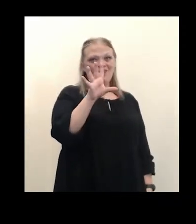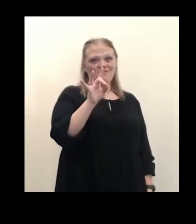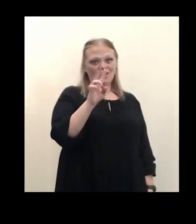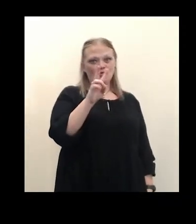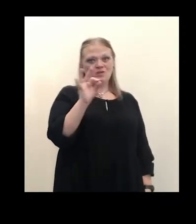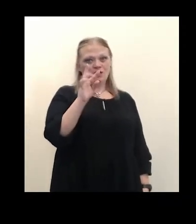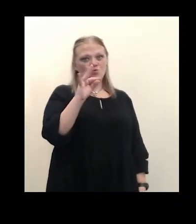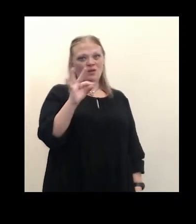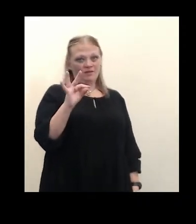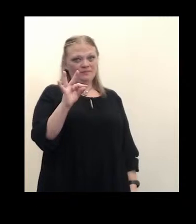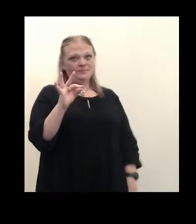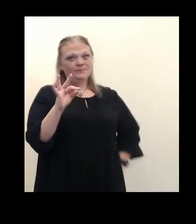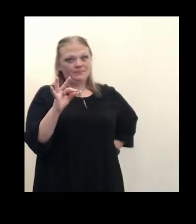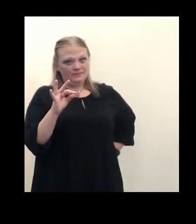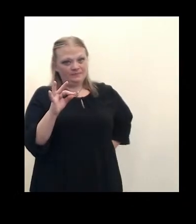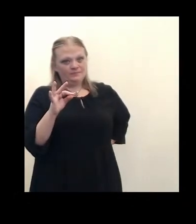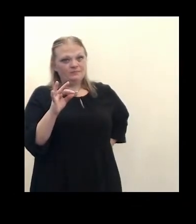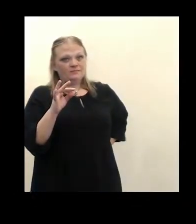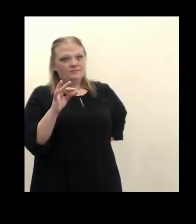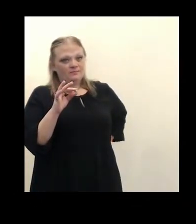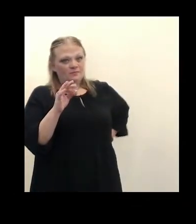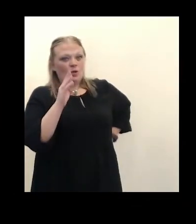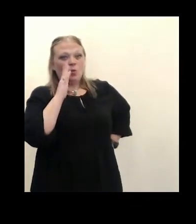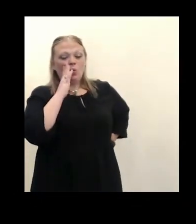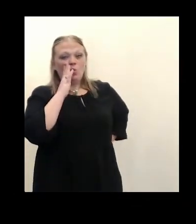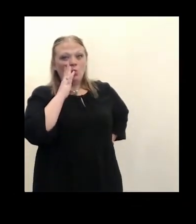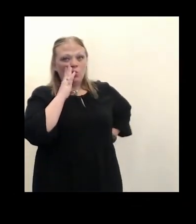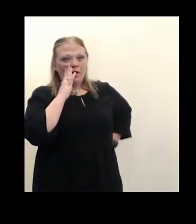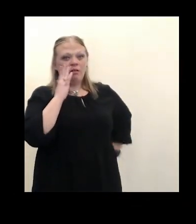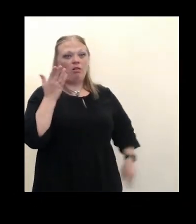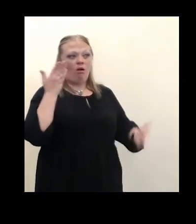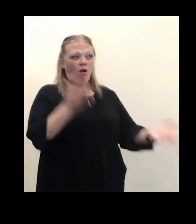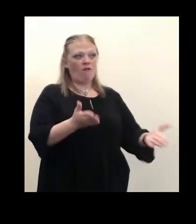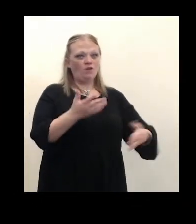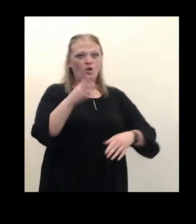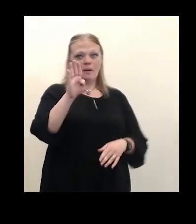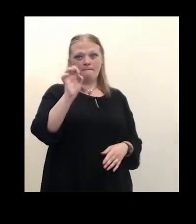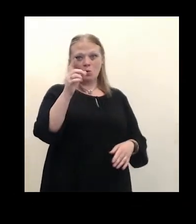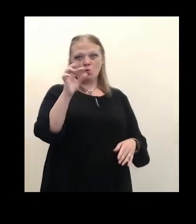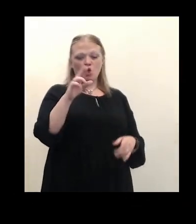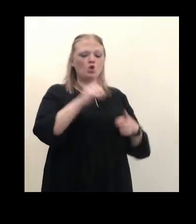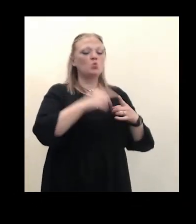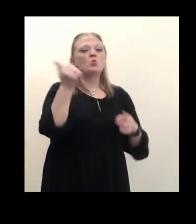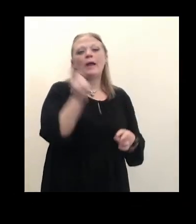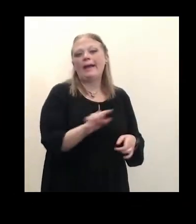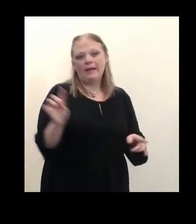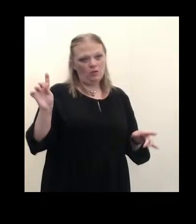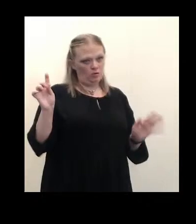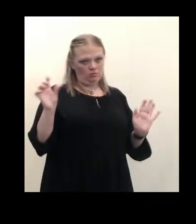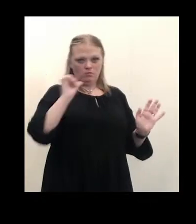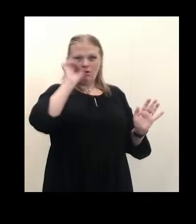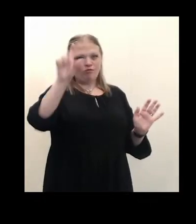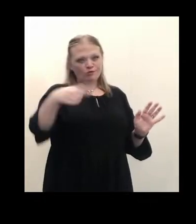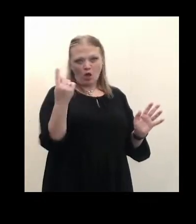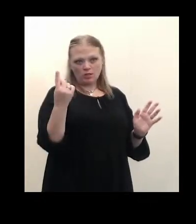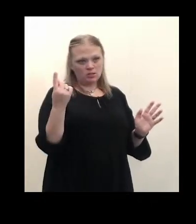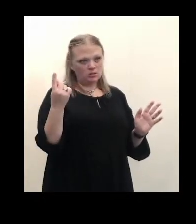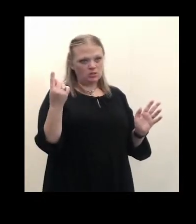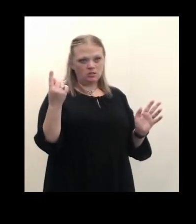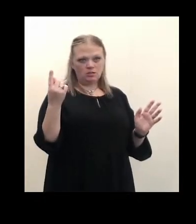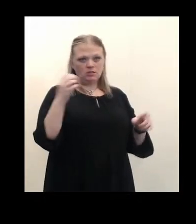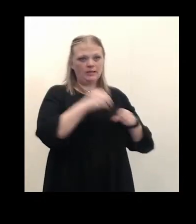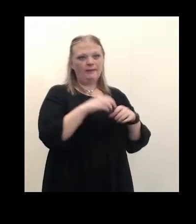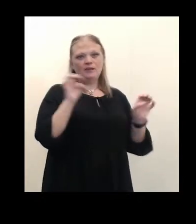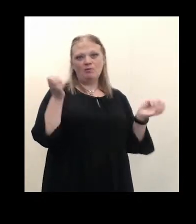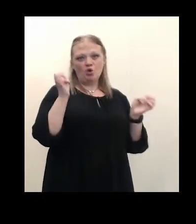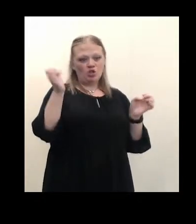716-858-2929, and we will offer boosters to anyone. Not just those that are in the emergency